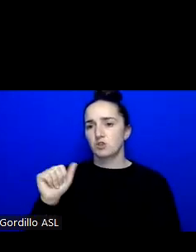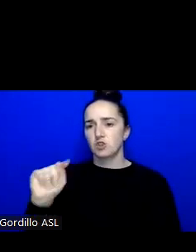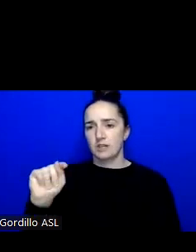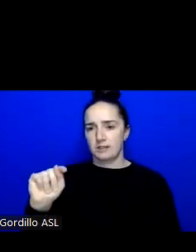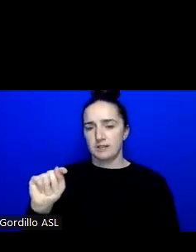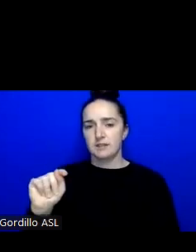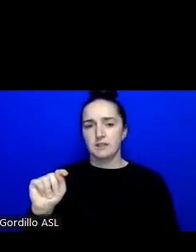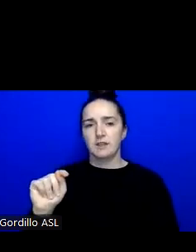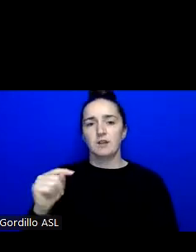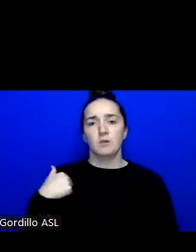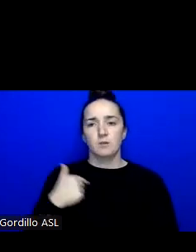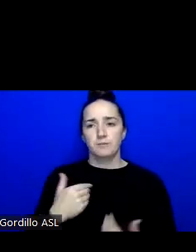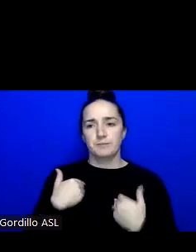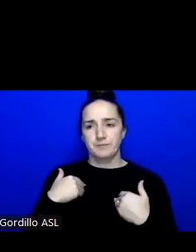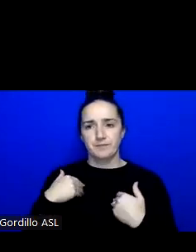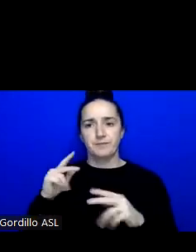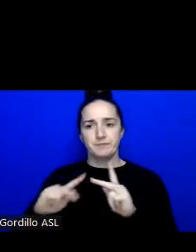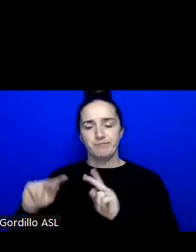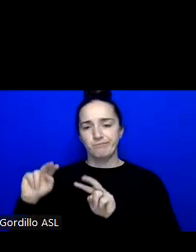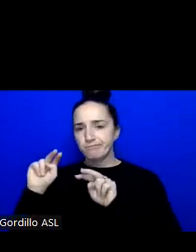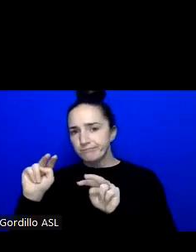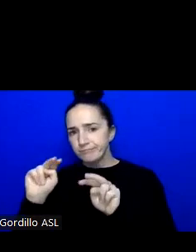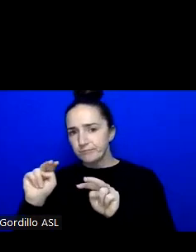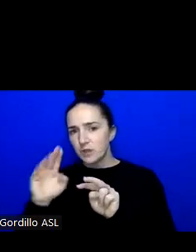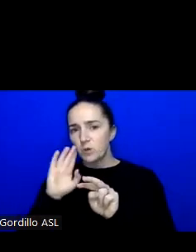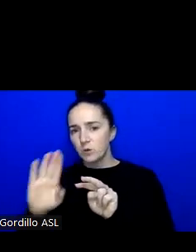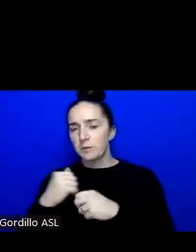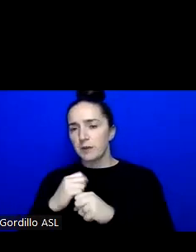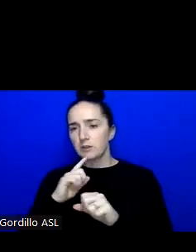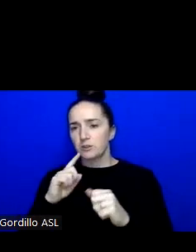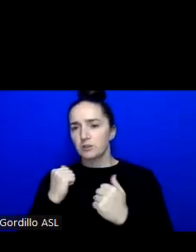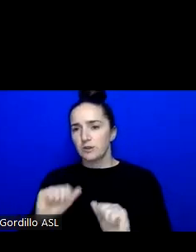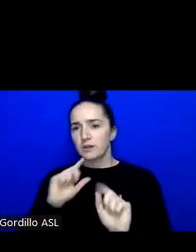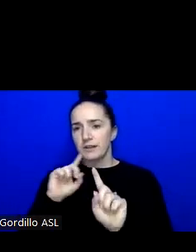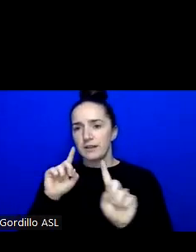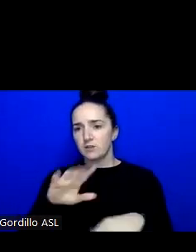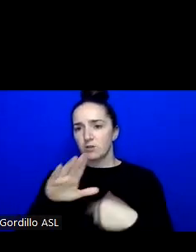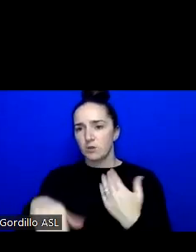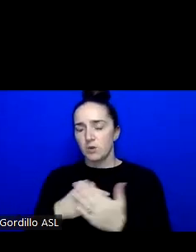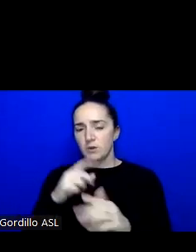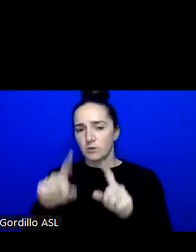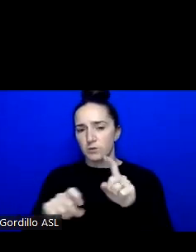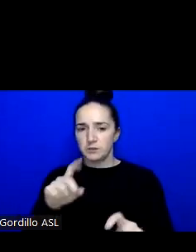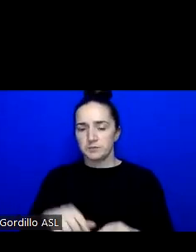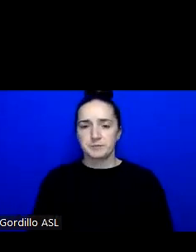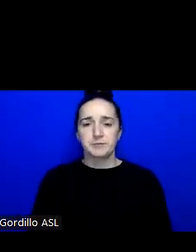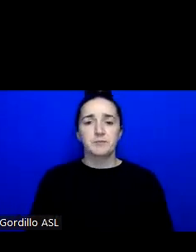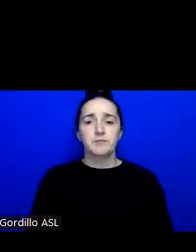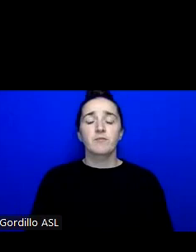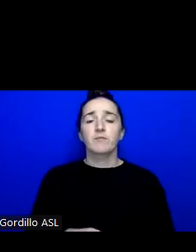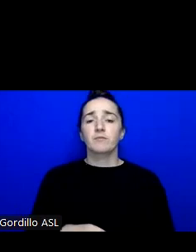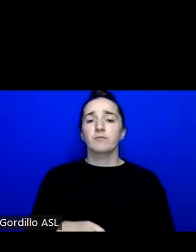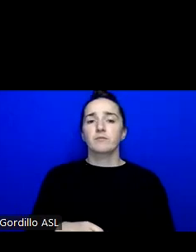answered. This session will be recorded and accessible at a later date for review. So towards the end of the